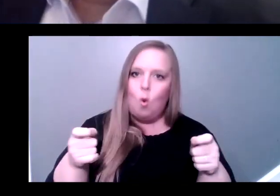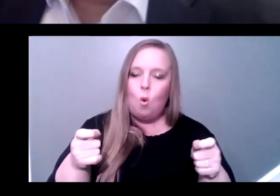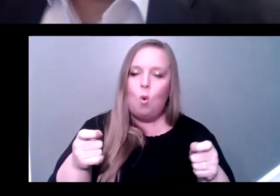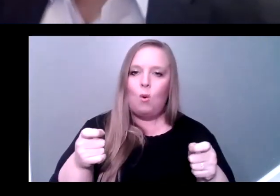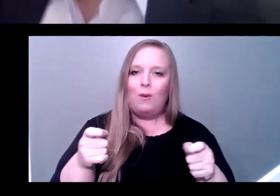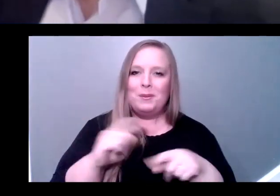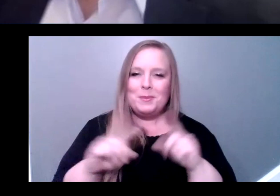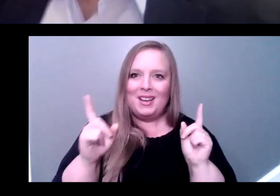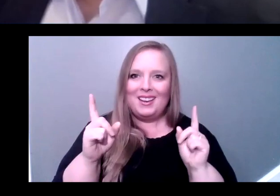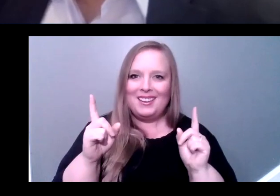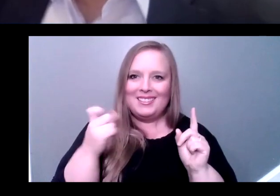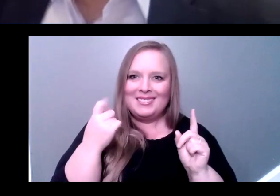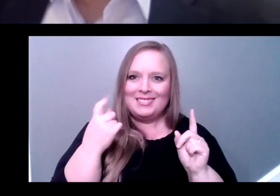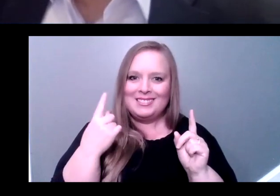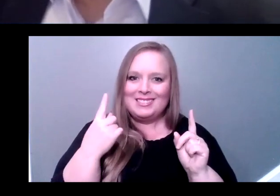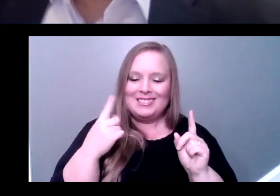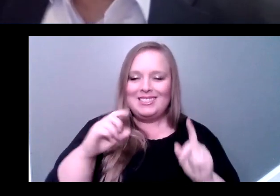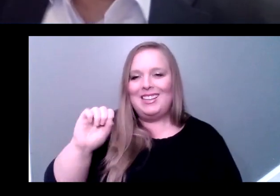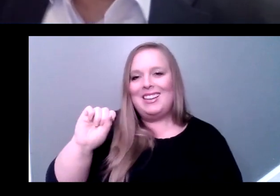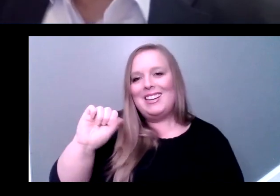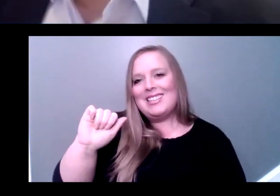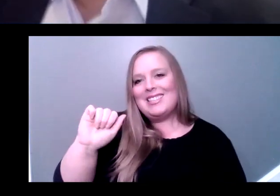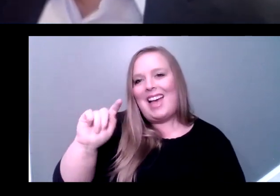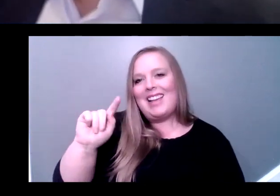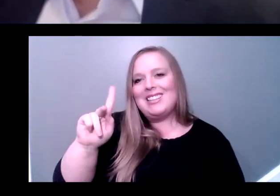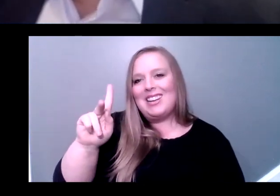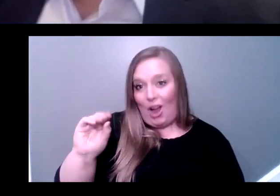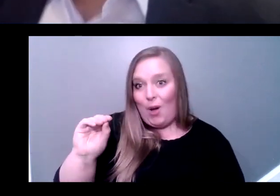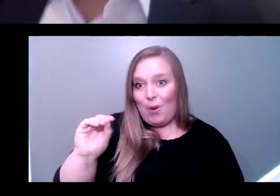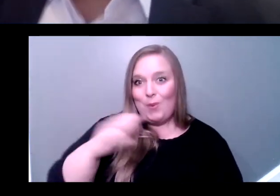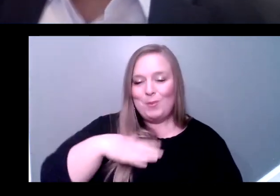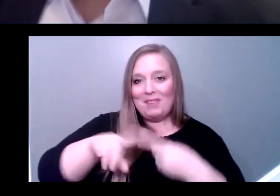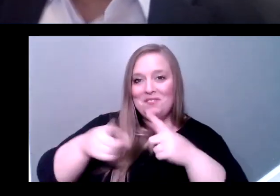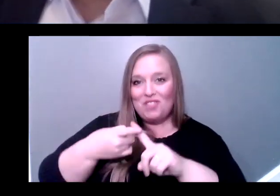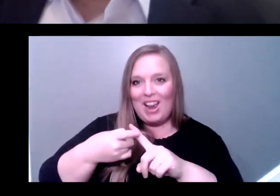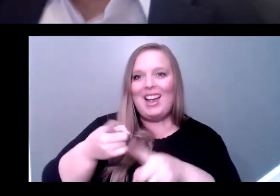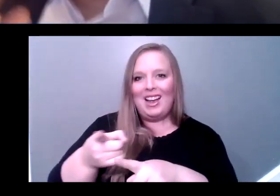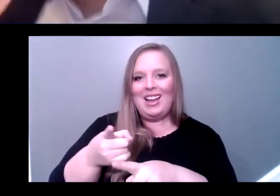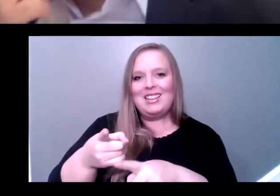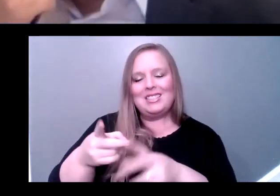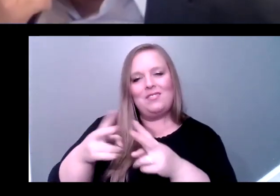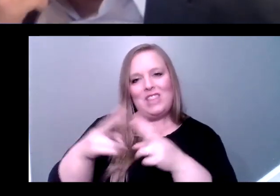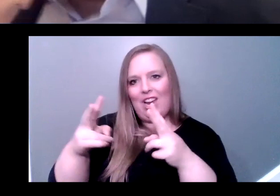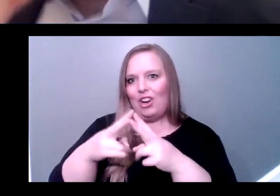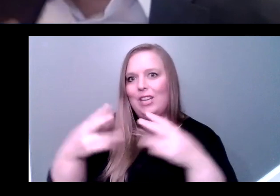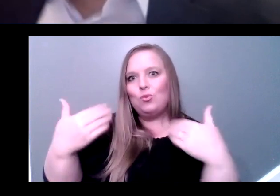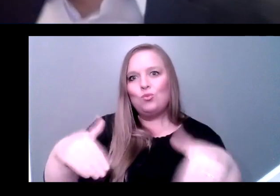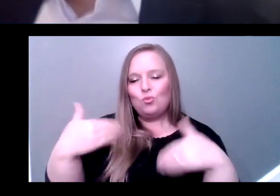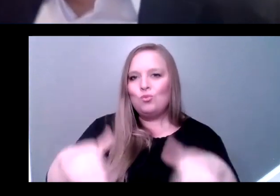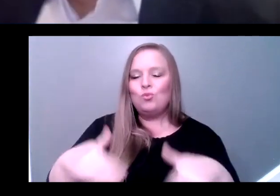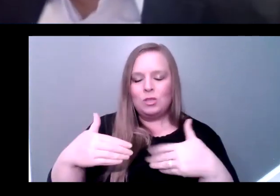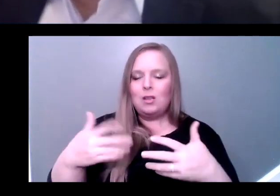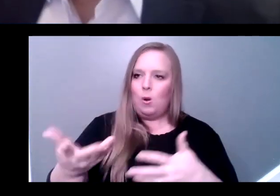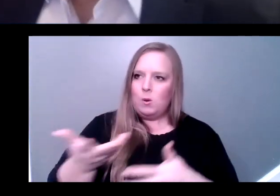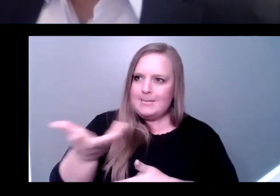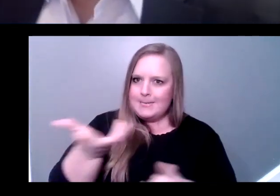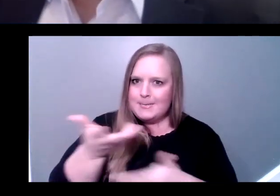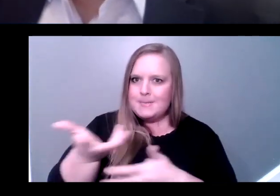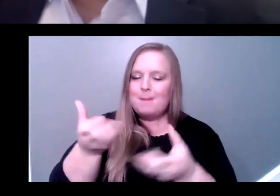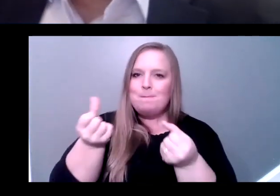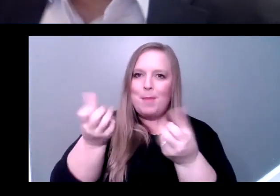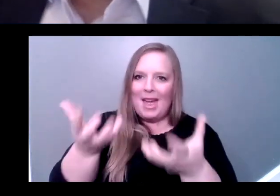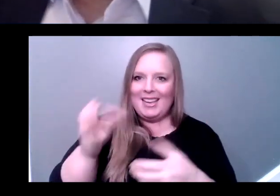poor economy and corruption. So unfortunately, what Dayton did was it was not a formula for uniting